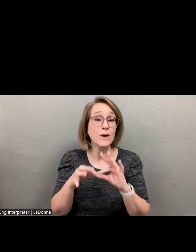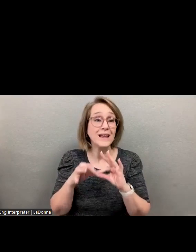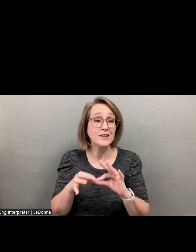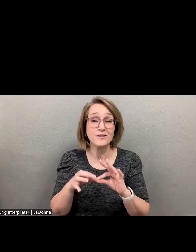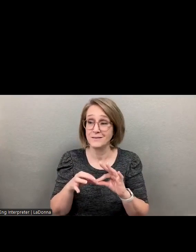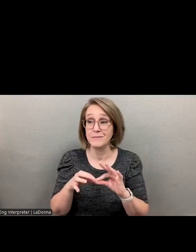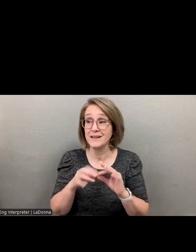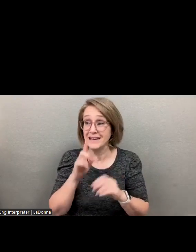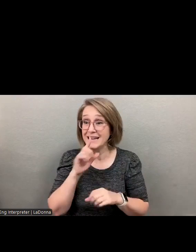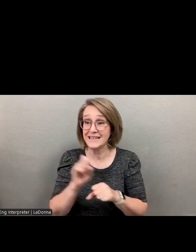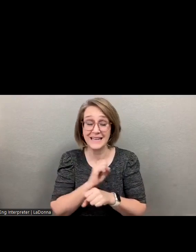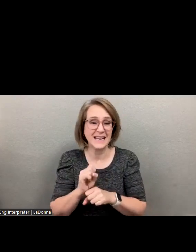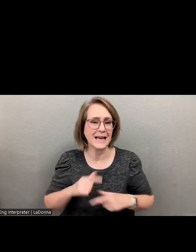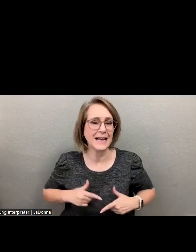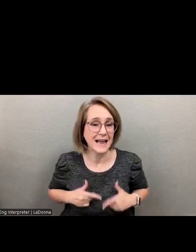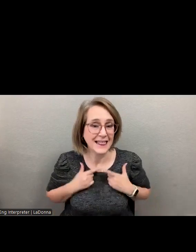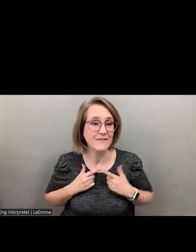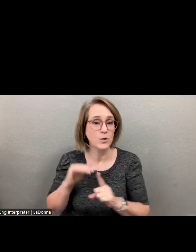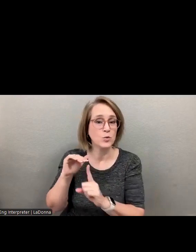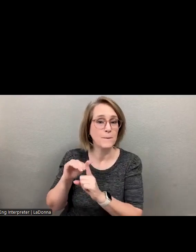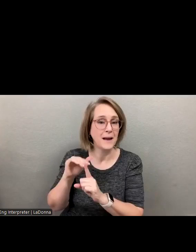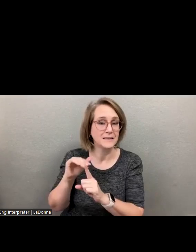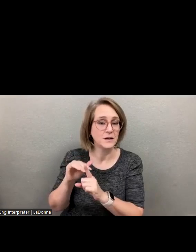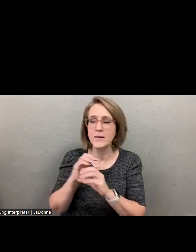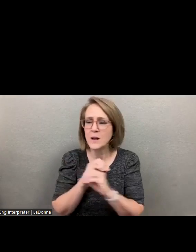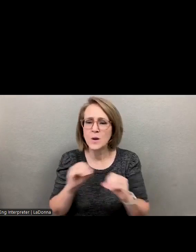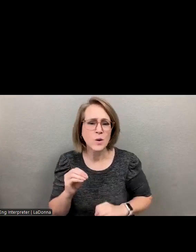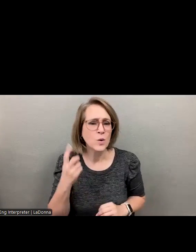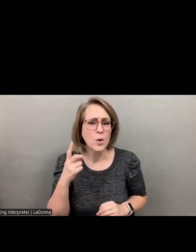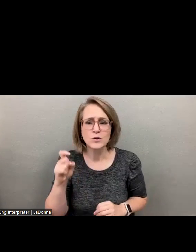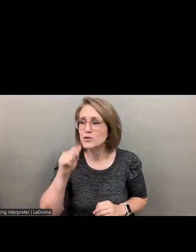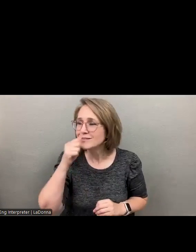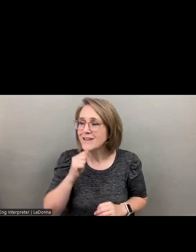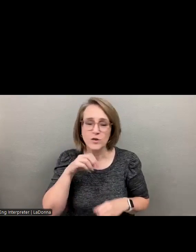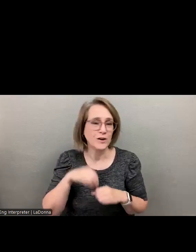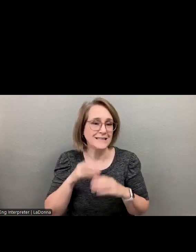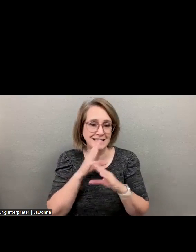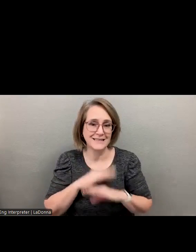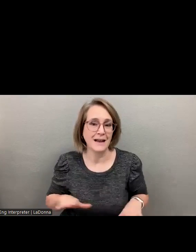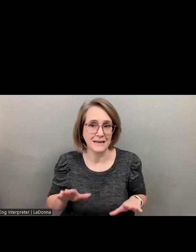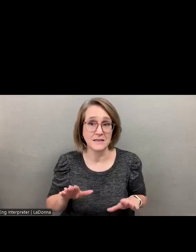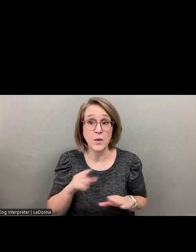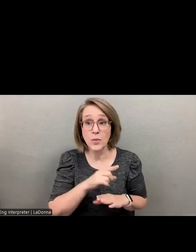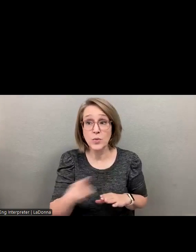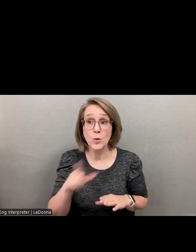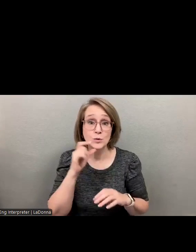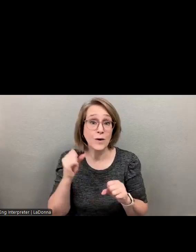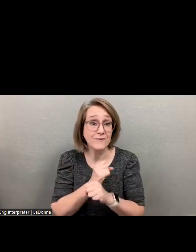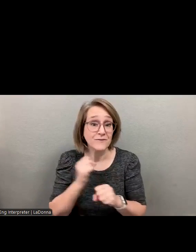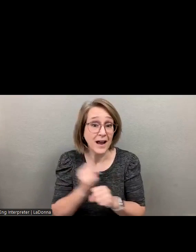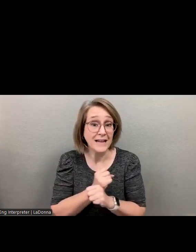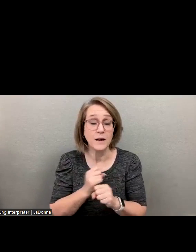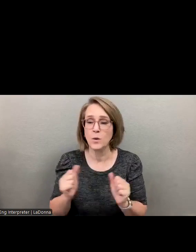of itself, a living reminder that no one should suffer in silence, and that those who are fighting the good fight against